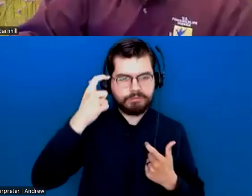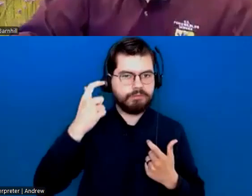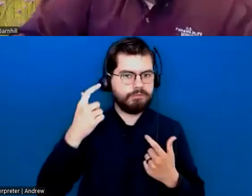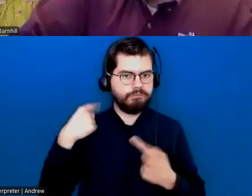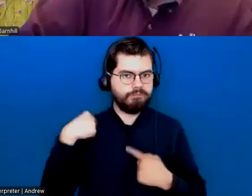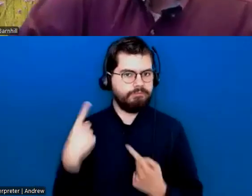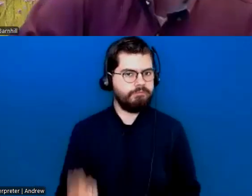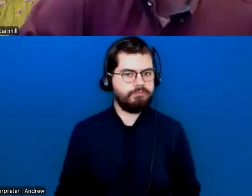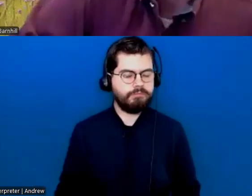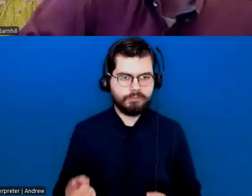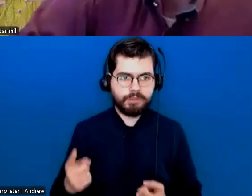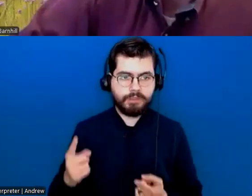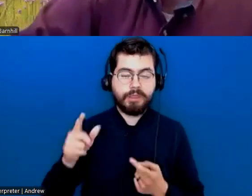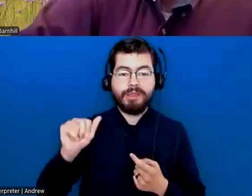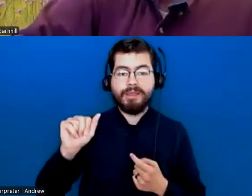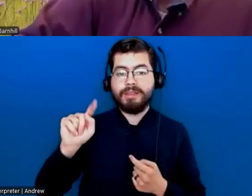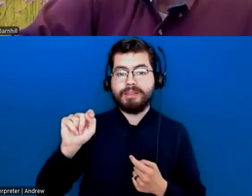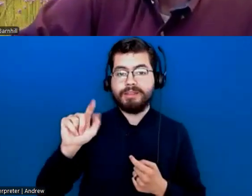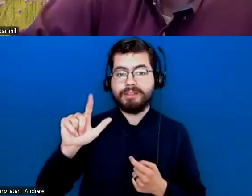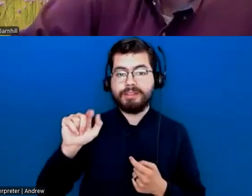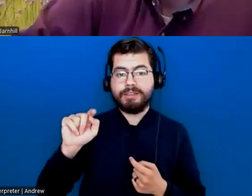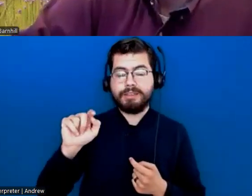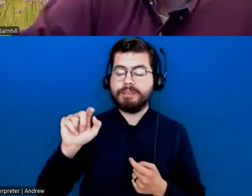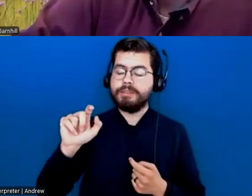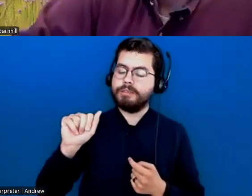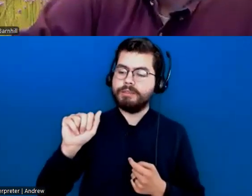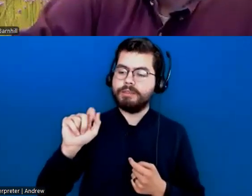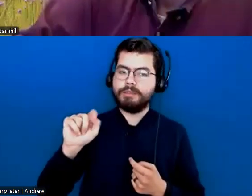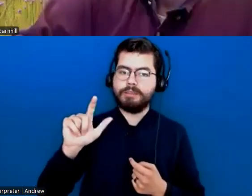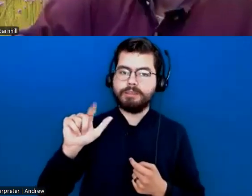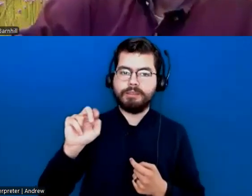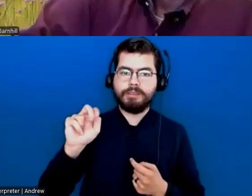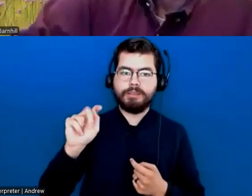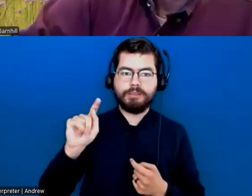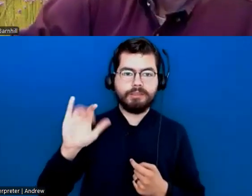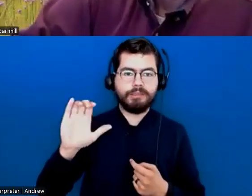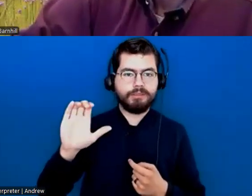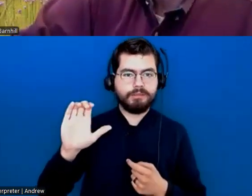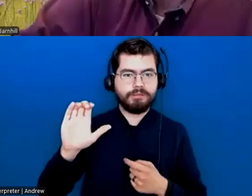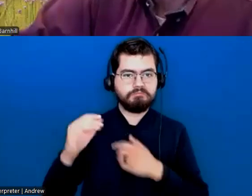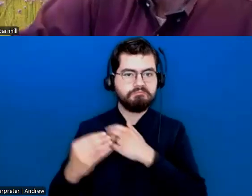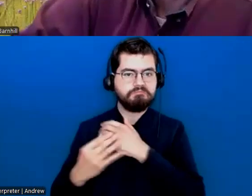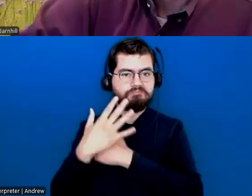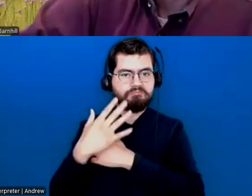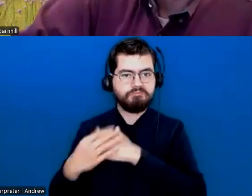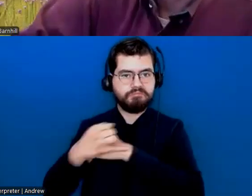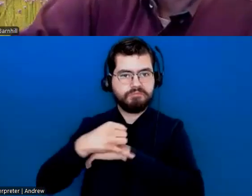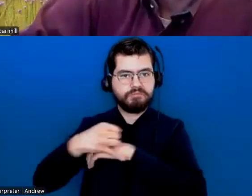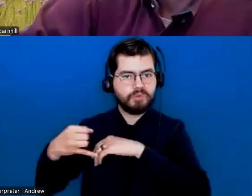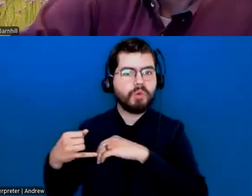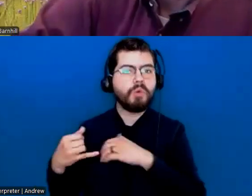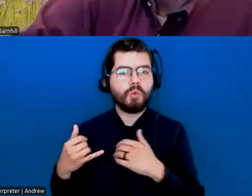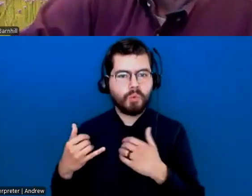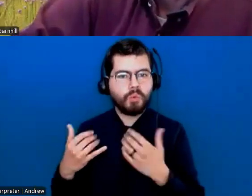coast, hurricanes are the primary driver of succession within riparian corridors.